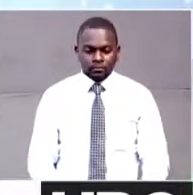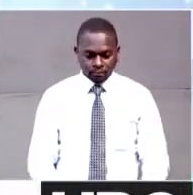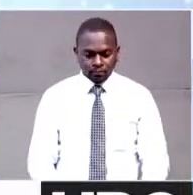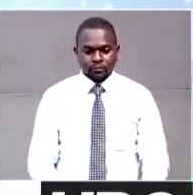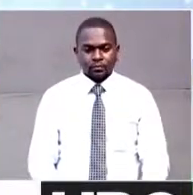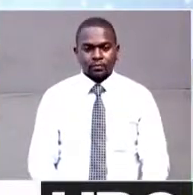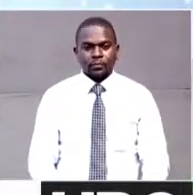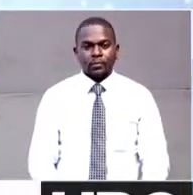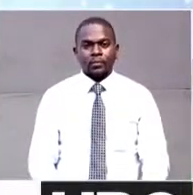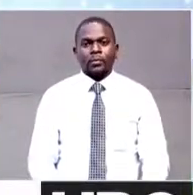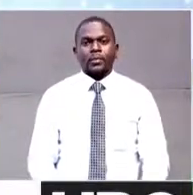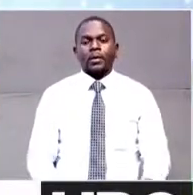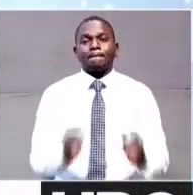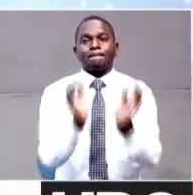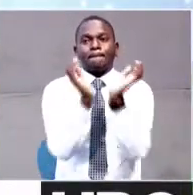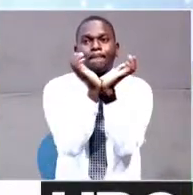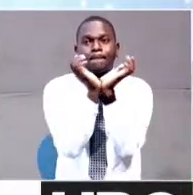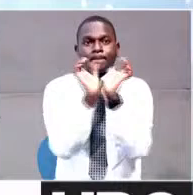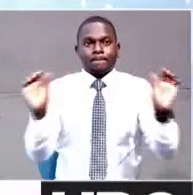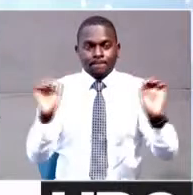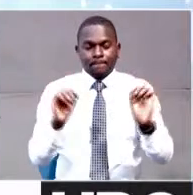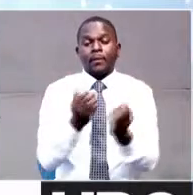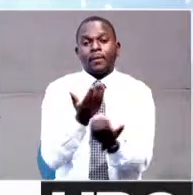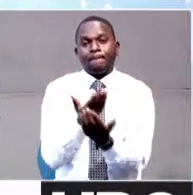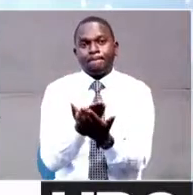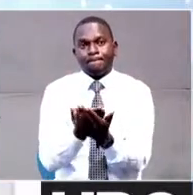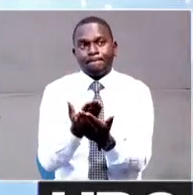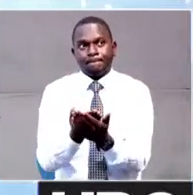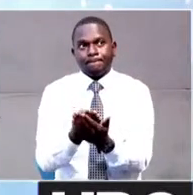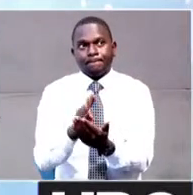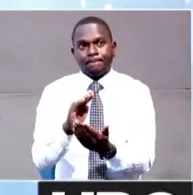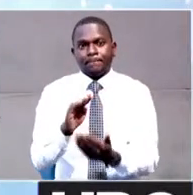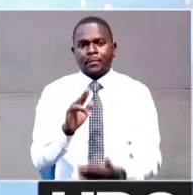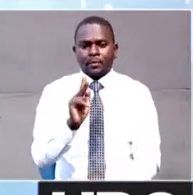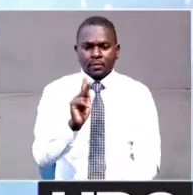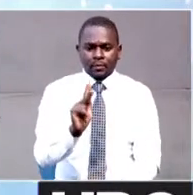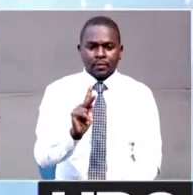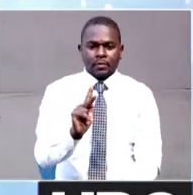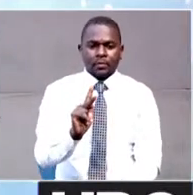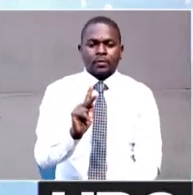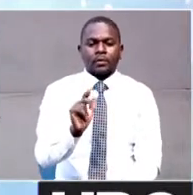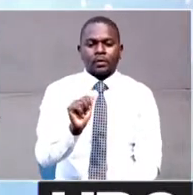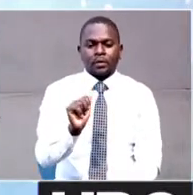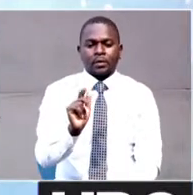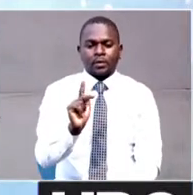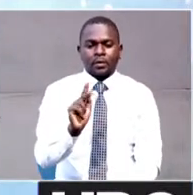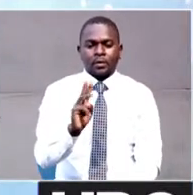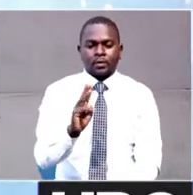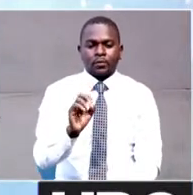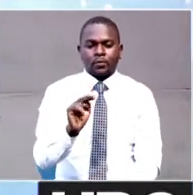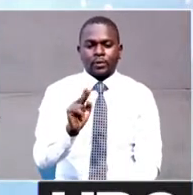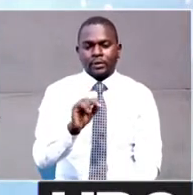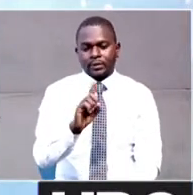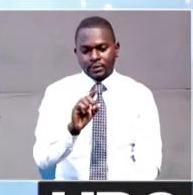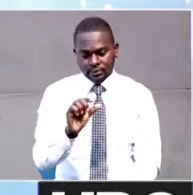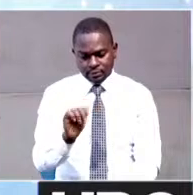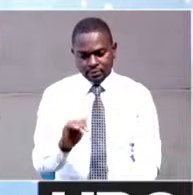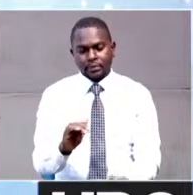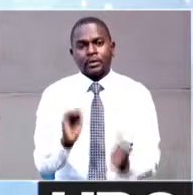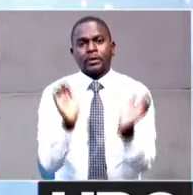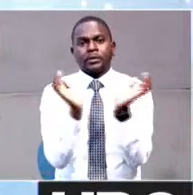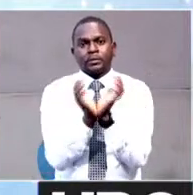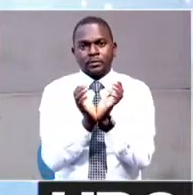In other news, prosecution has opposed the bail application of novelist Kakwenza Rukirabashaija, who is facing charges of